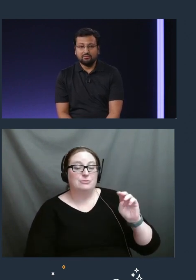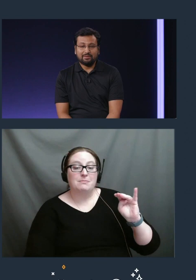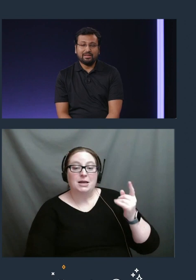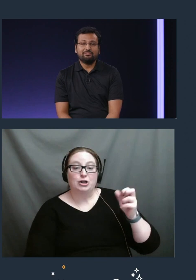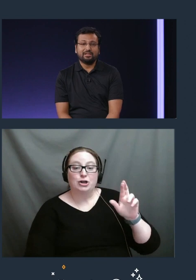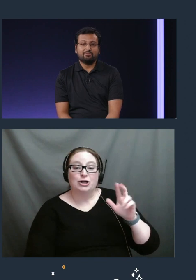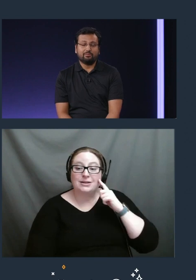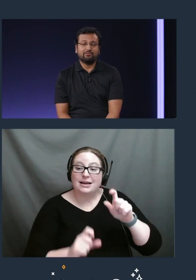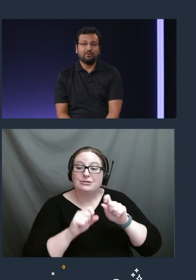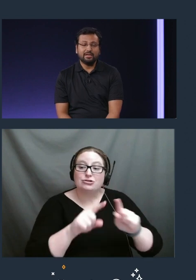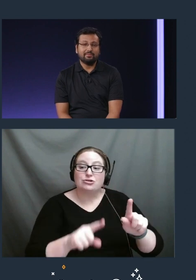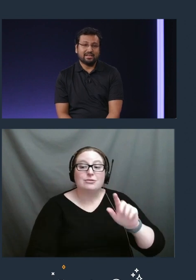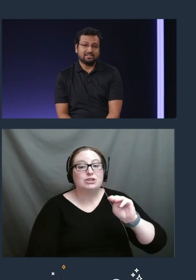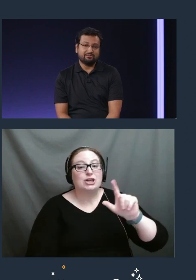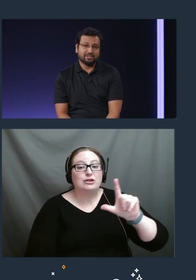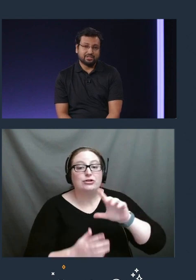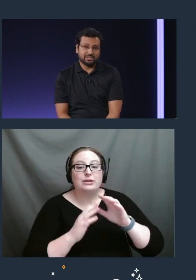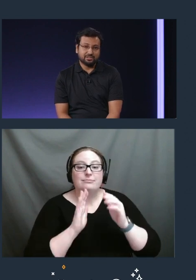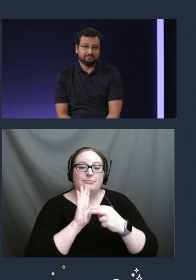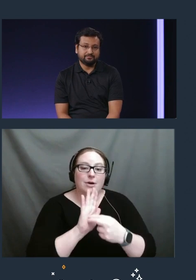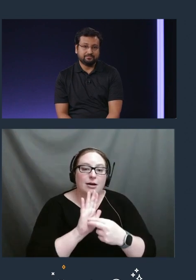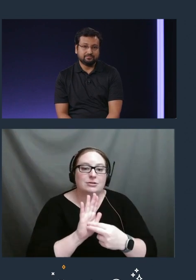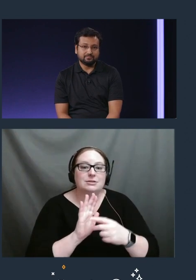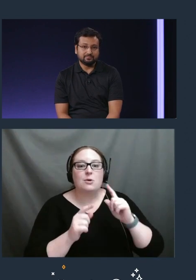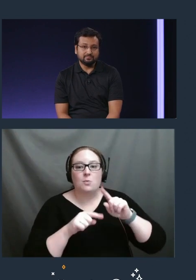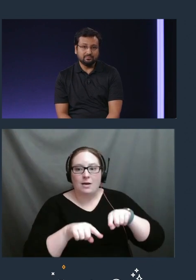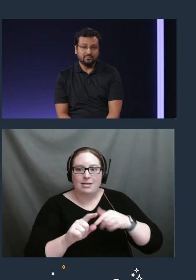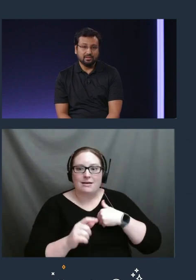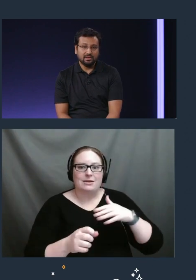models while benefiting from a fully managed infrastructure.